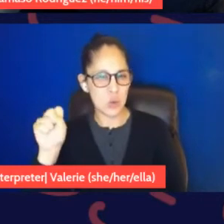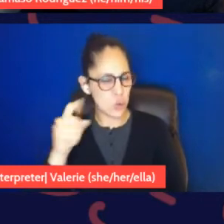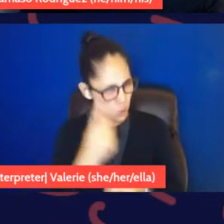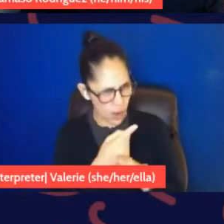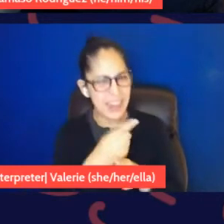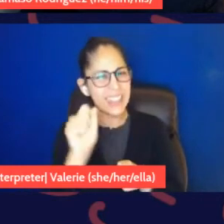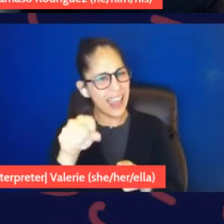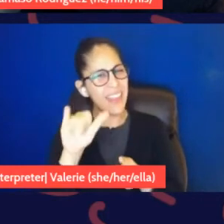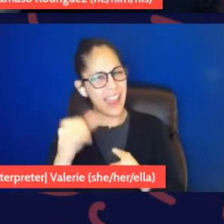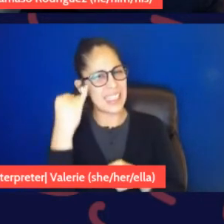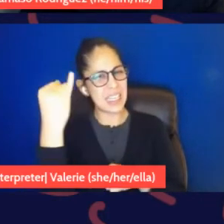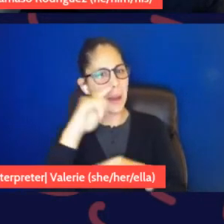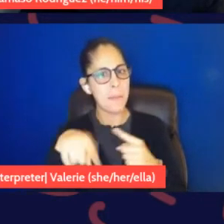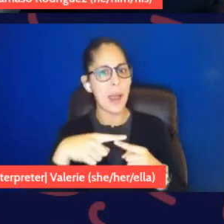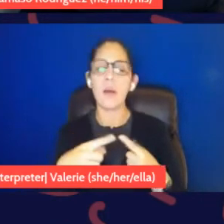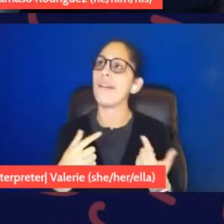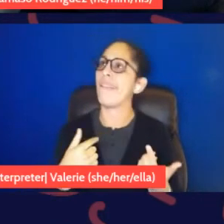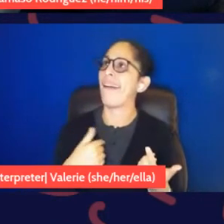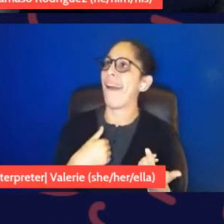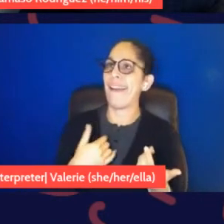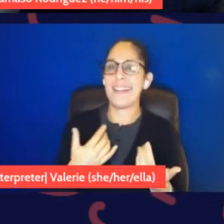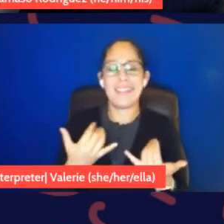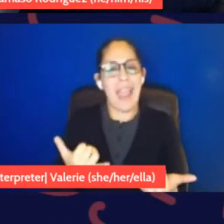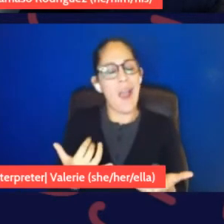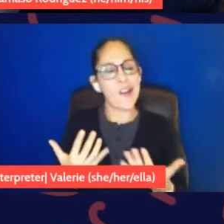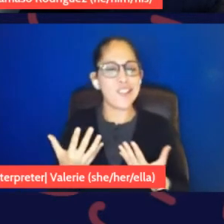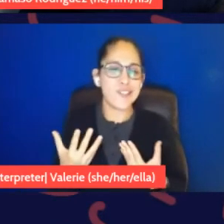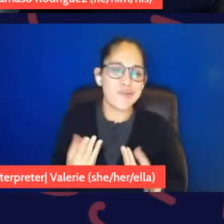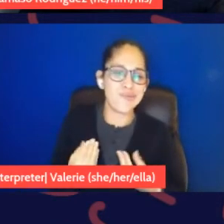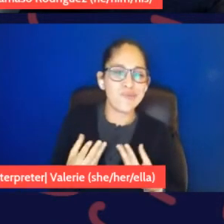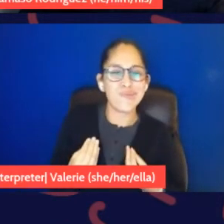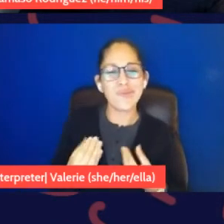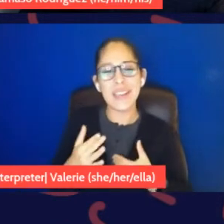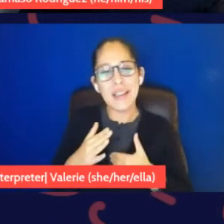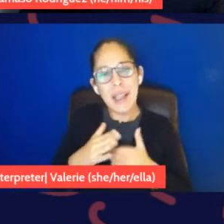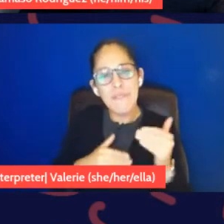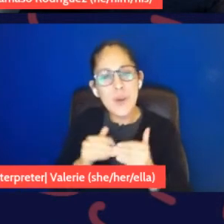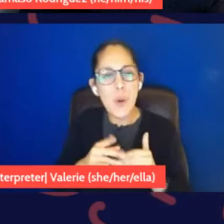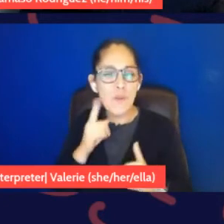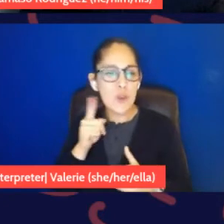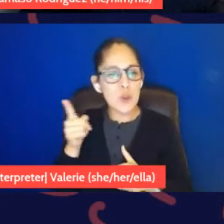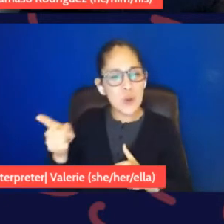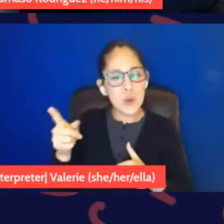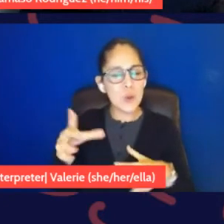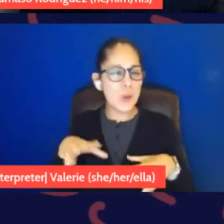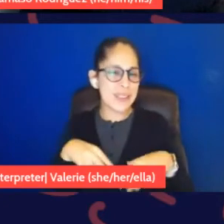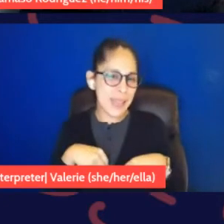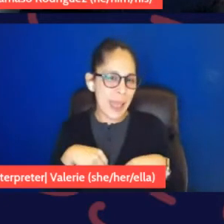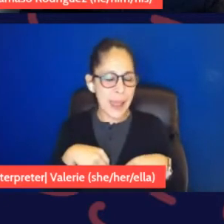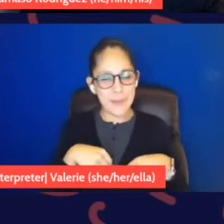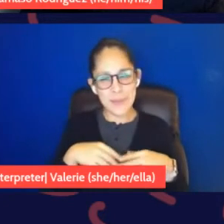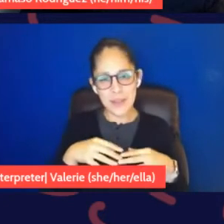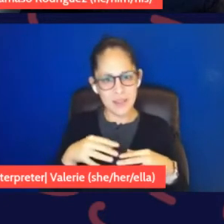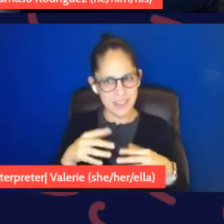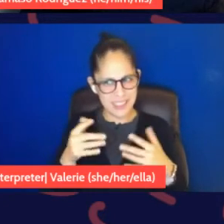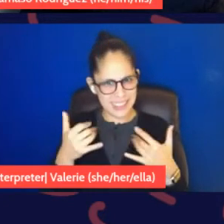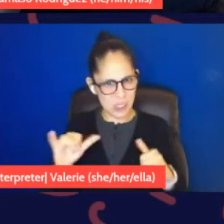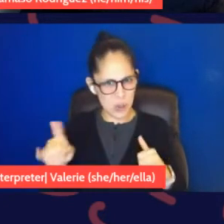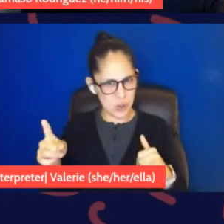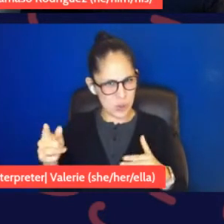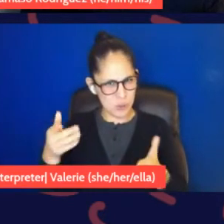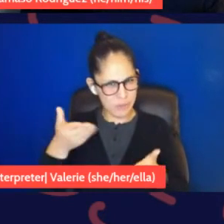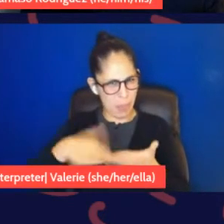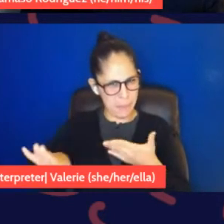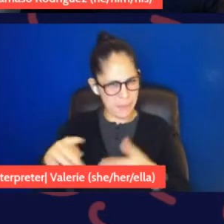okay, cool. Like I've made myself as soft and as palatable as I can be for you to have me, and you still don't want me here. So